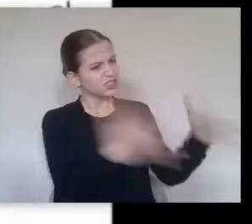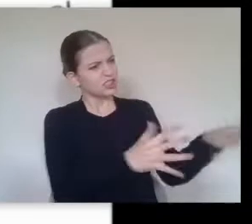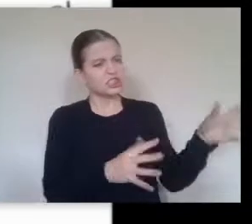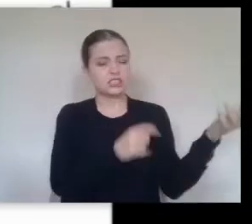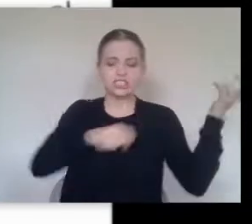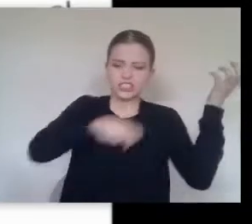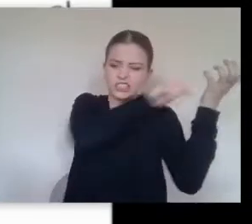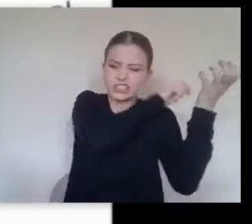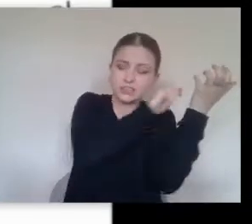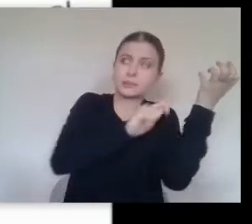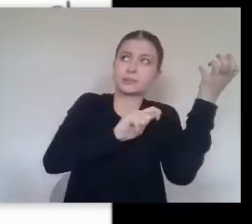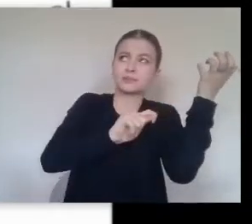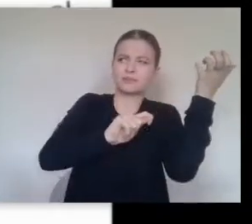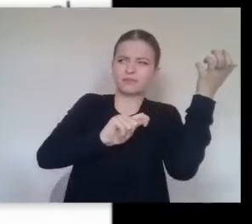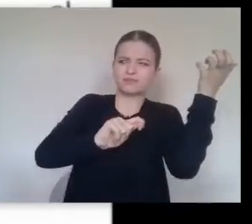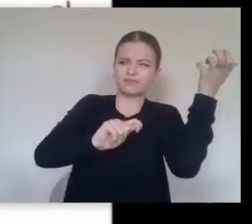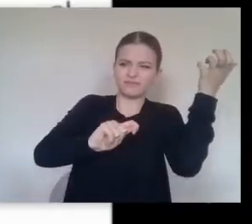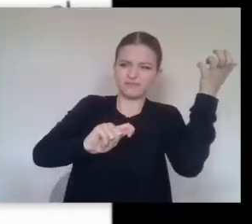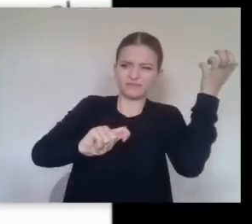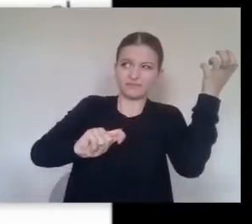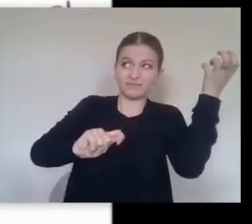enough, strings!